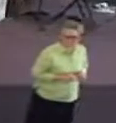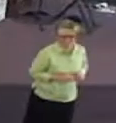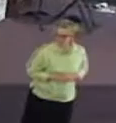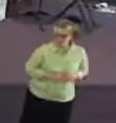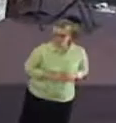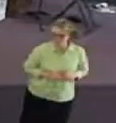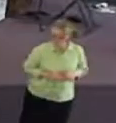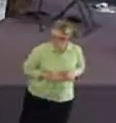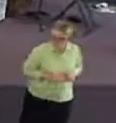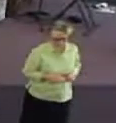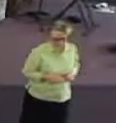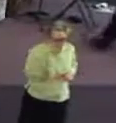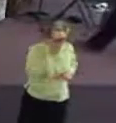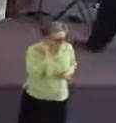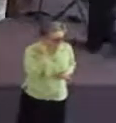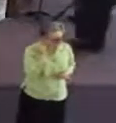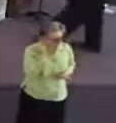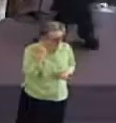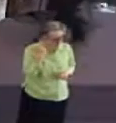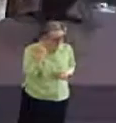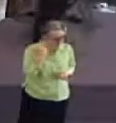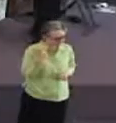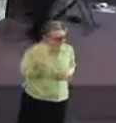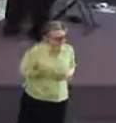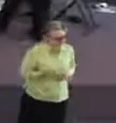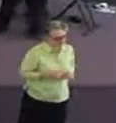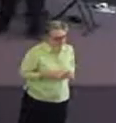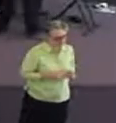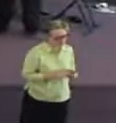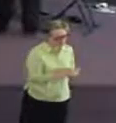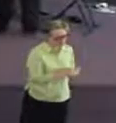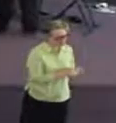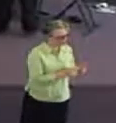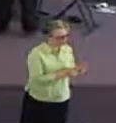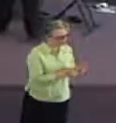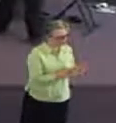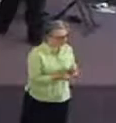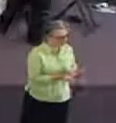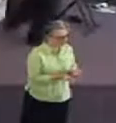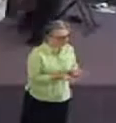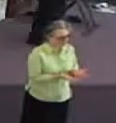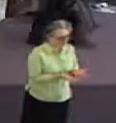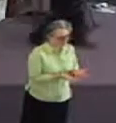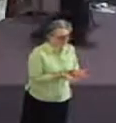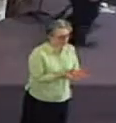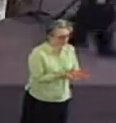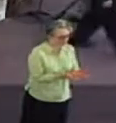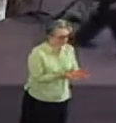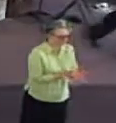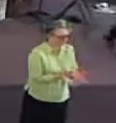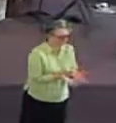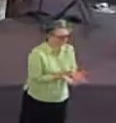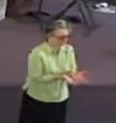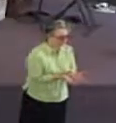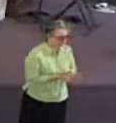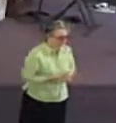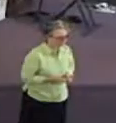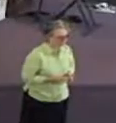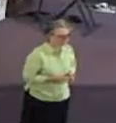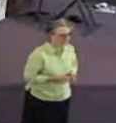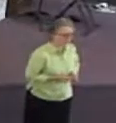to the Word of God this morning, I heard a scripture in 2 Kings chapter 5, and